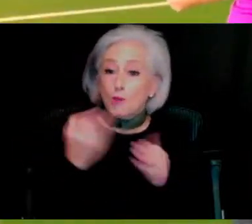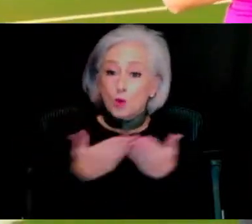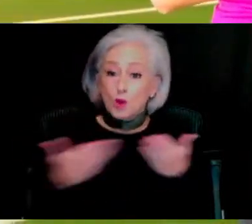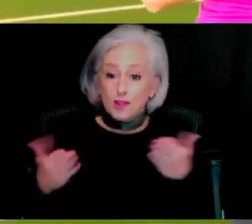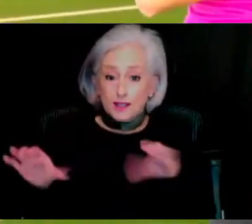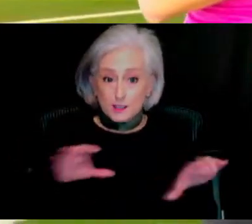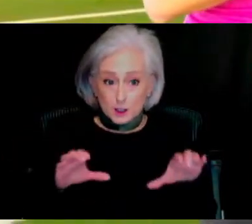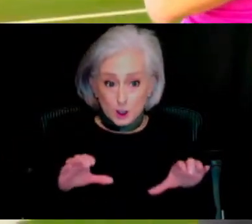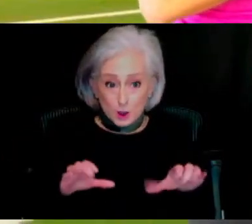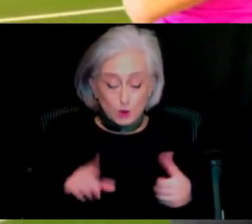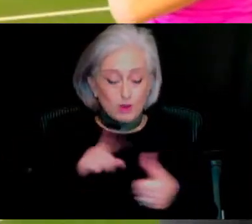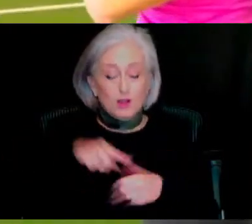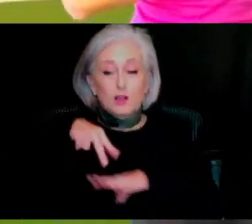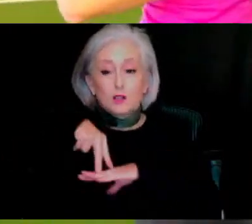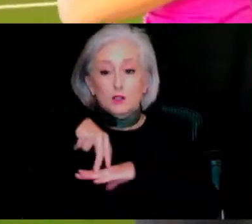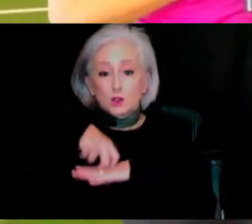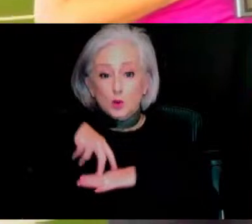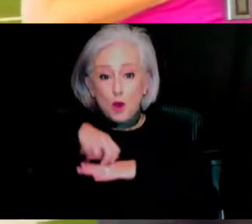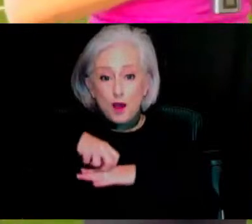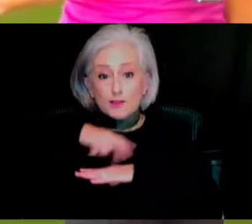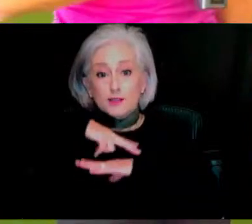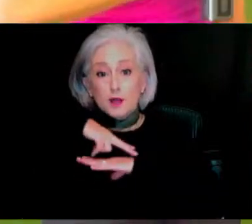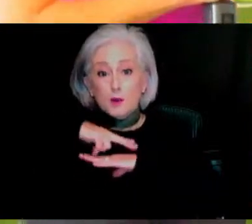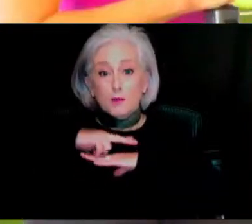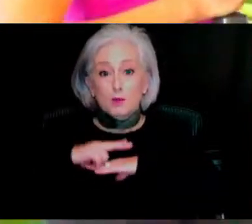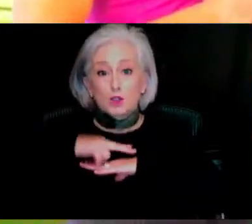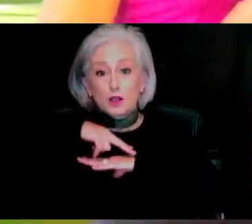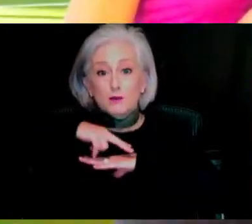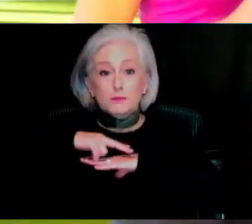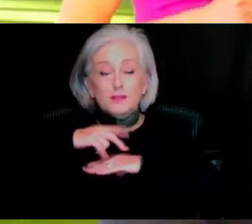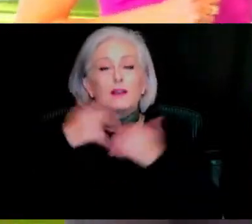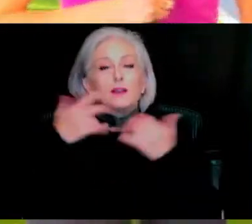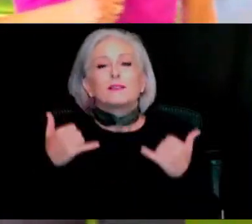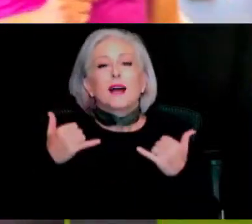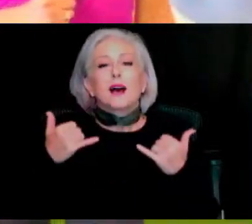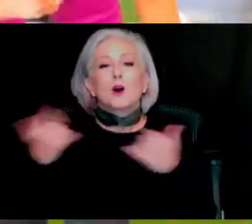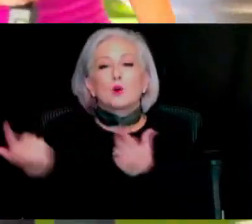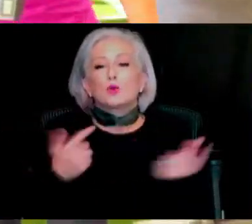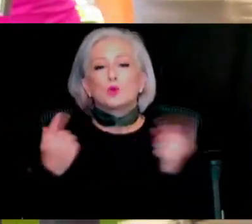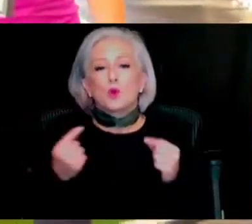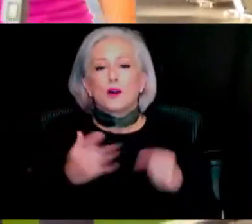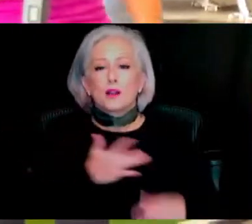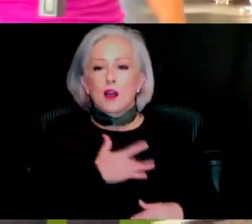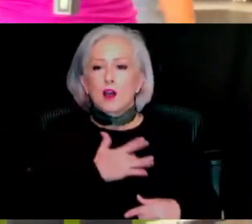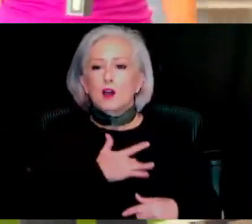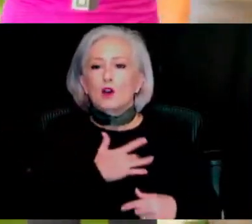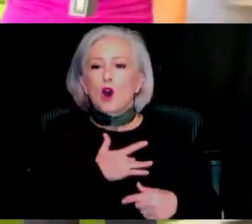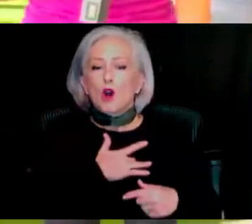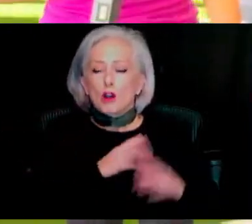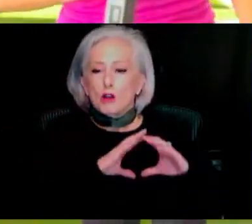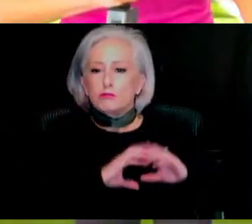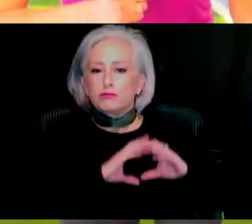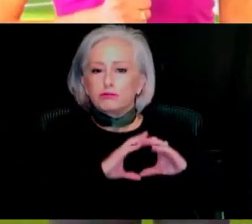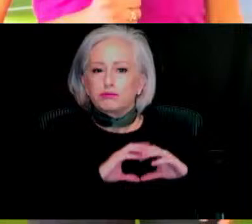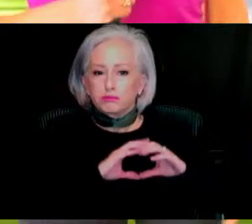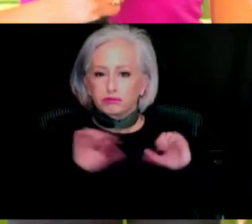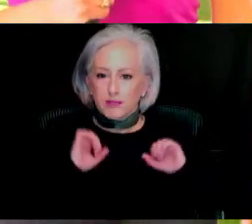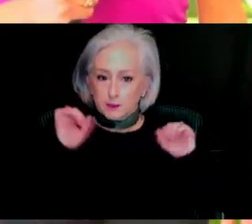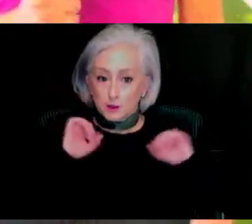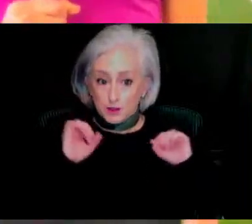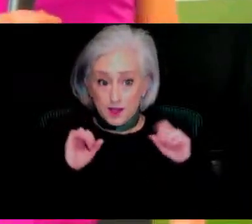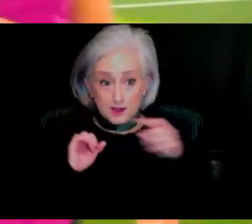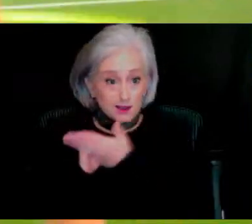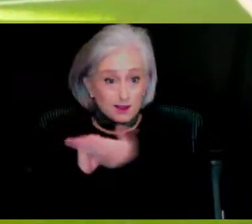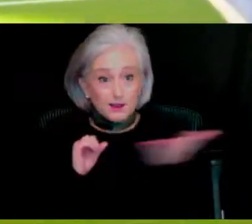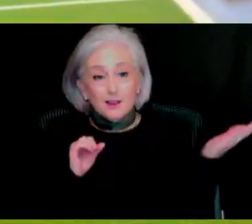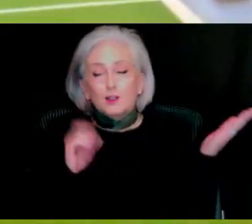push-ups. What next? So now we're going to talk about cardio exercise. Okay. So those are more strength training exercises. In a gym, obviously you have traditional